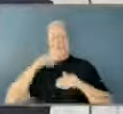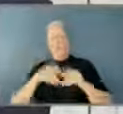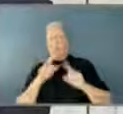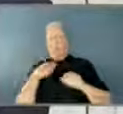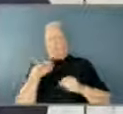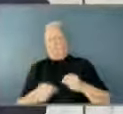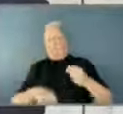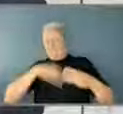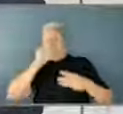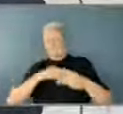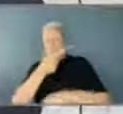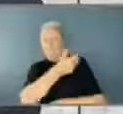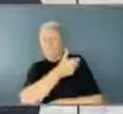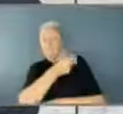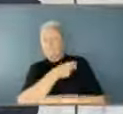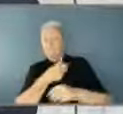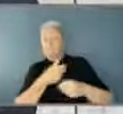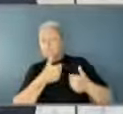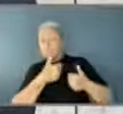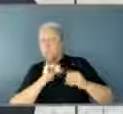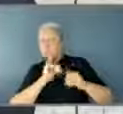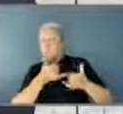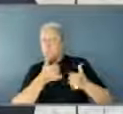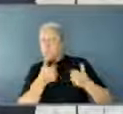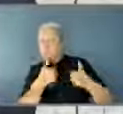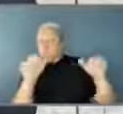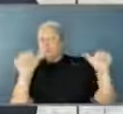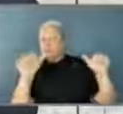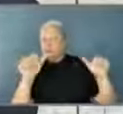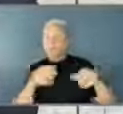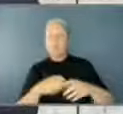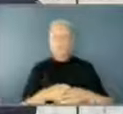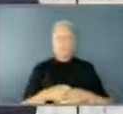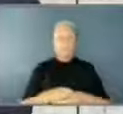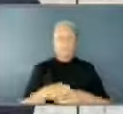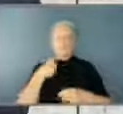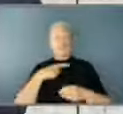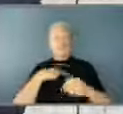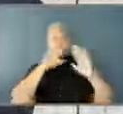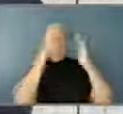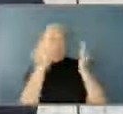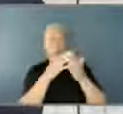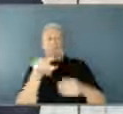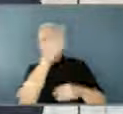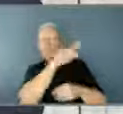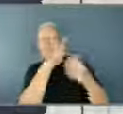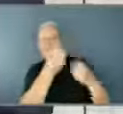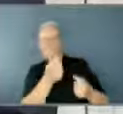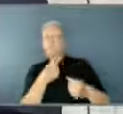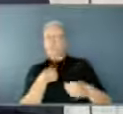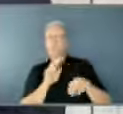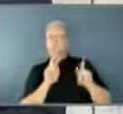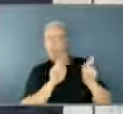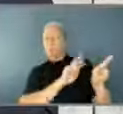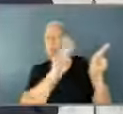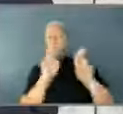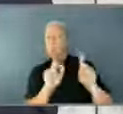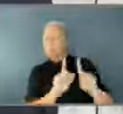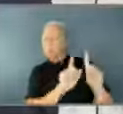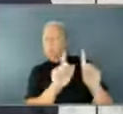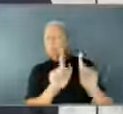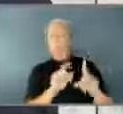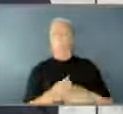produced and distributed around the world. We had that discussion about Pacific Nations yesterday. That will